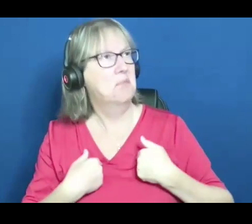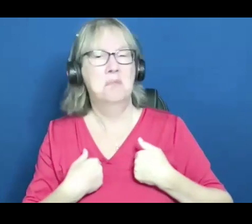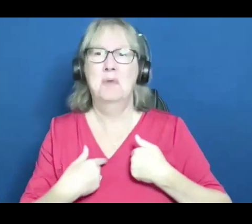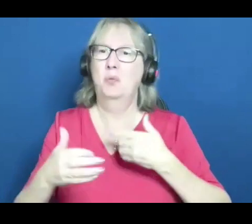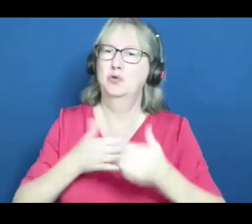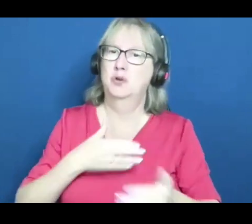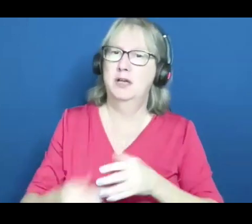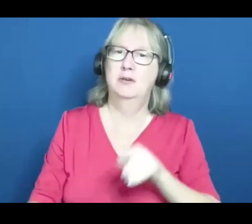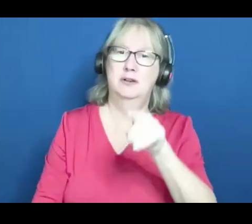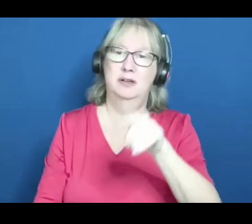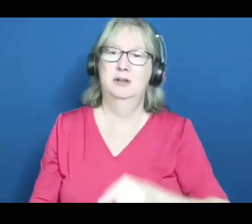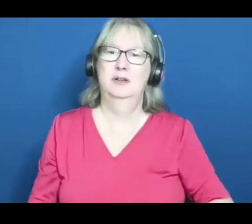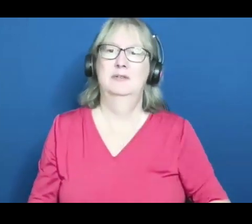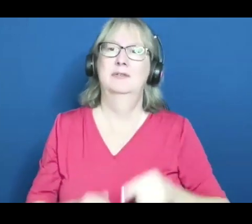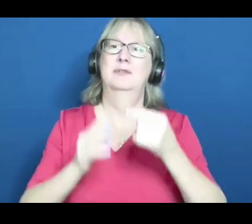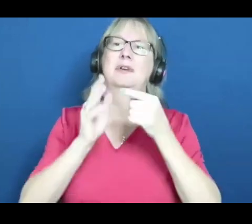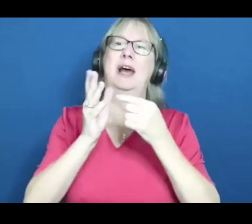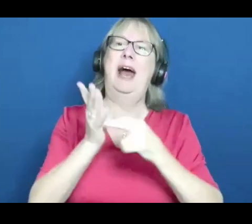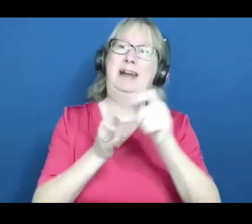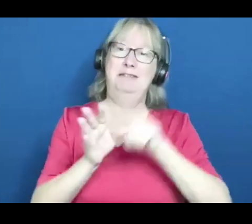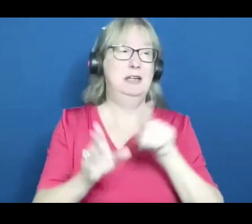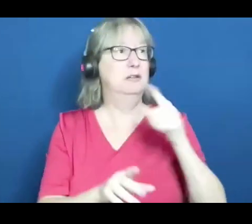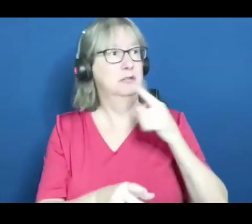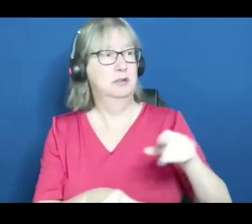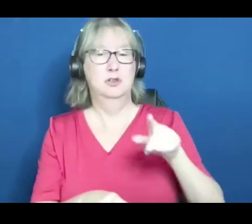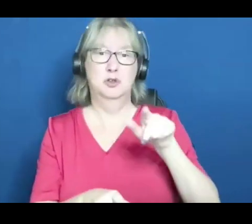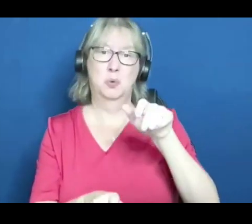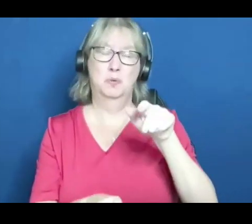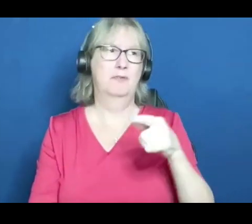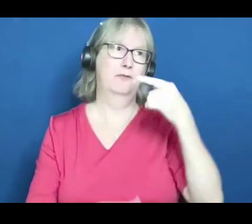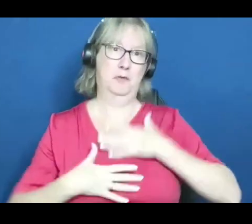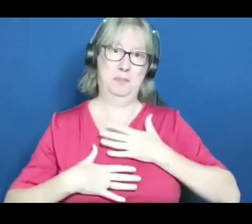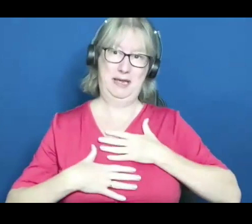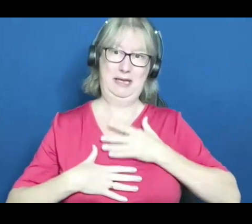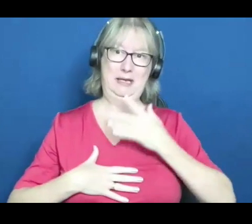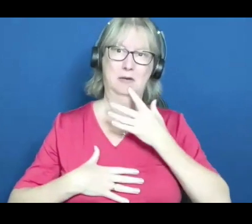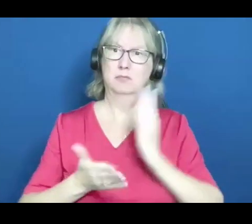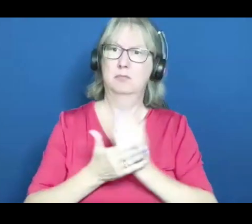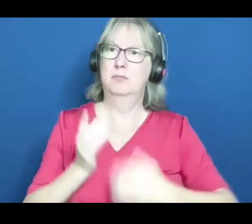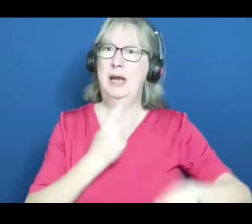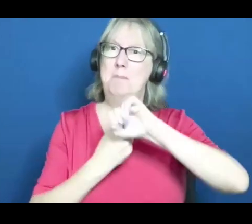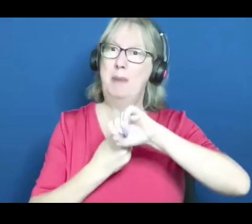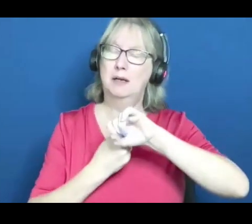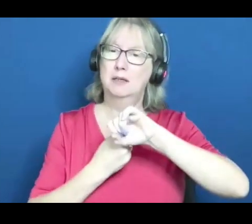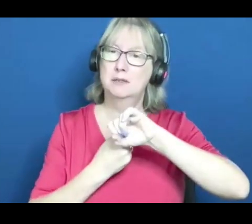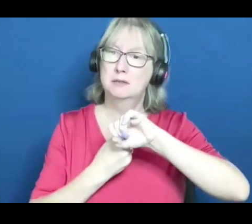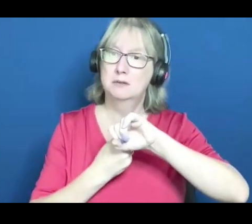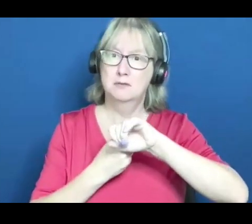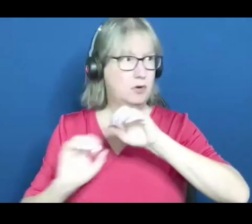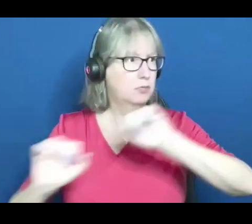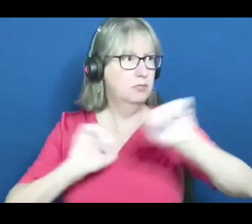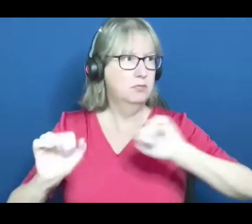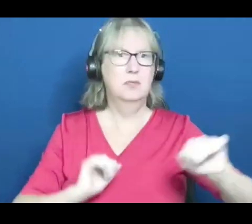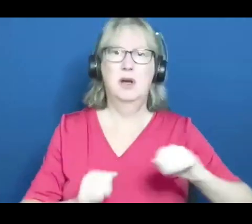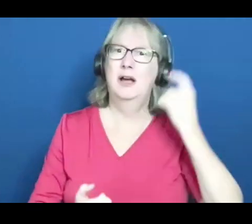That was the point I was going to raise. Really, is the thing that's sort of hitting me is the impact that it has on individuals, and you think of